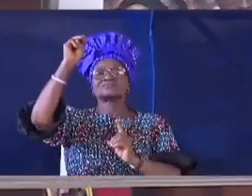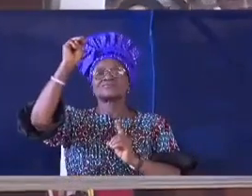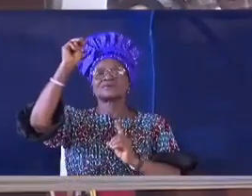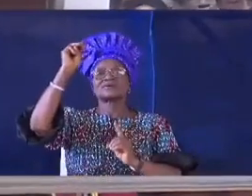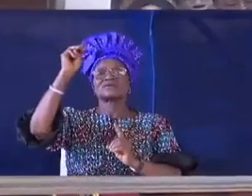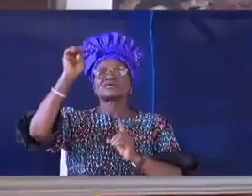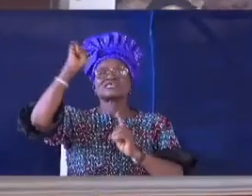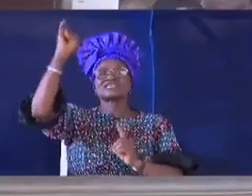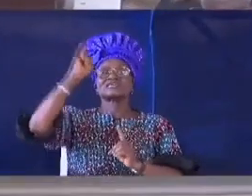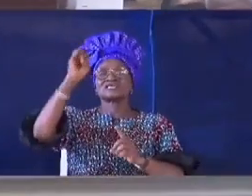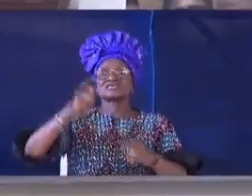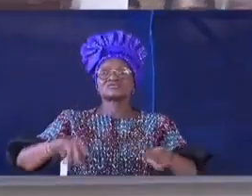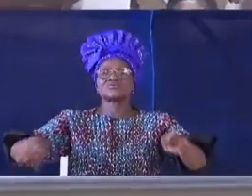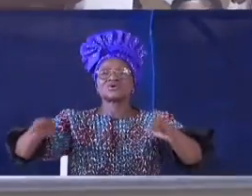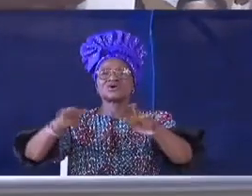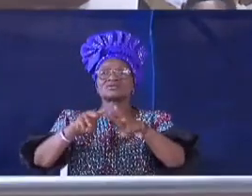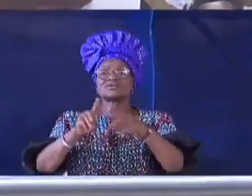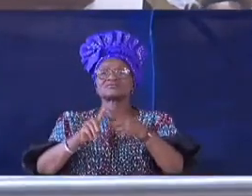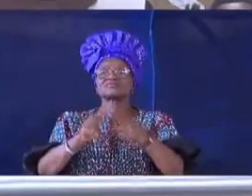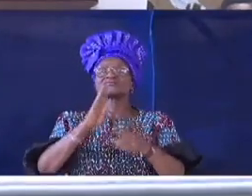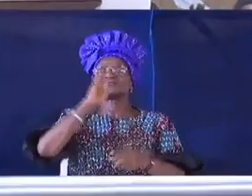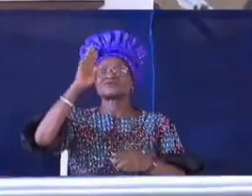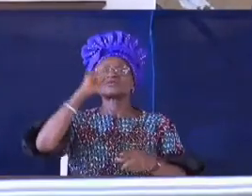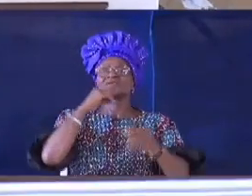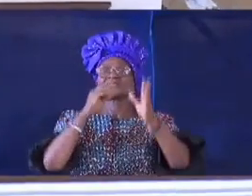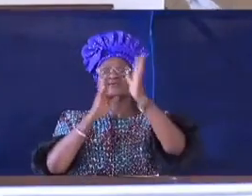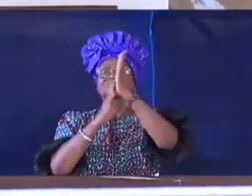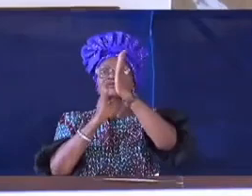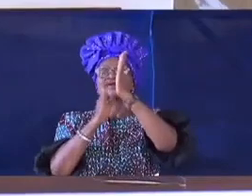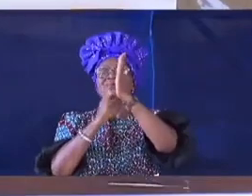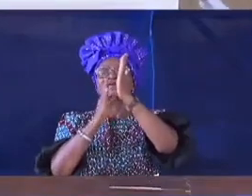He's worthy to be praised.